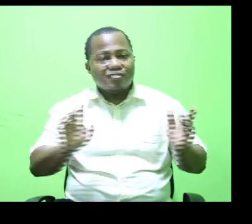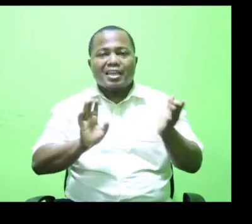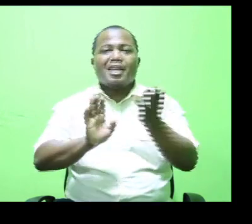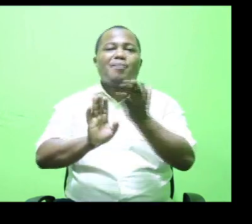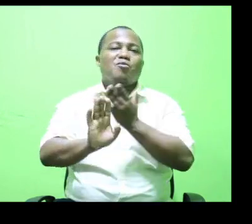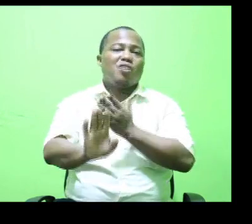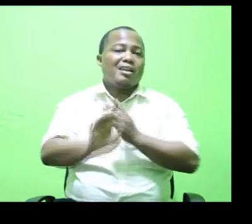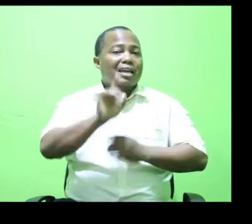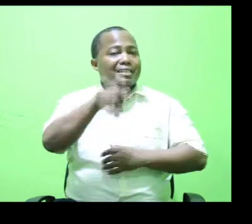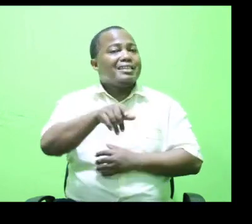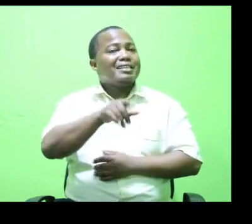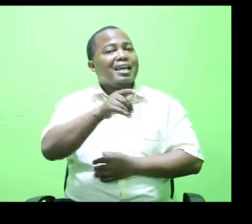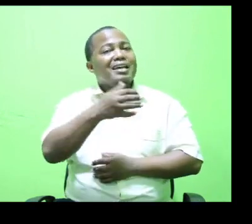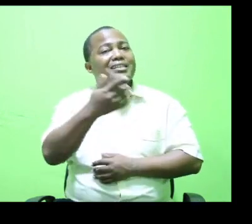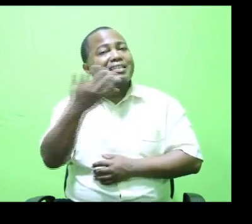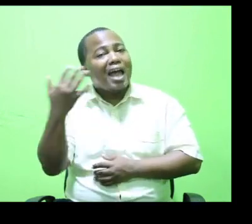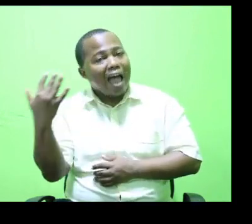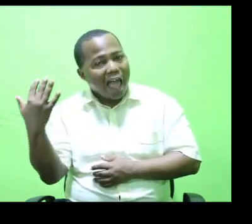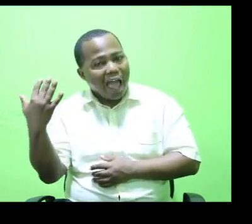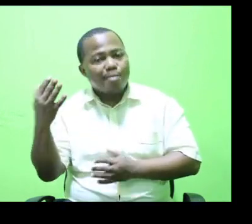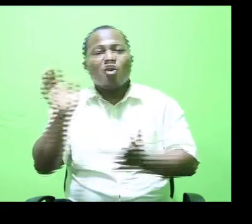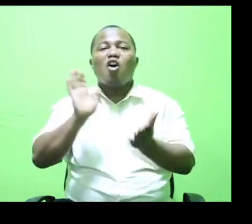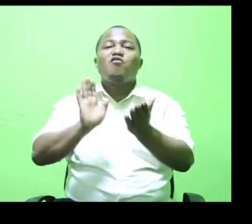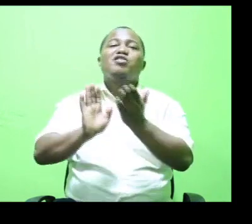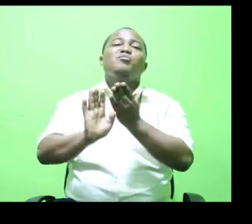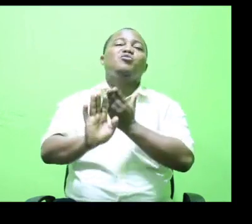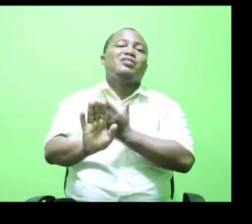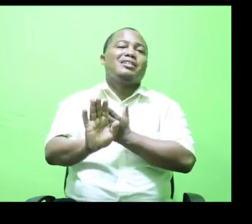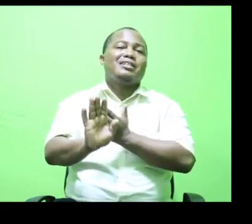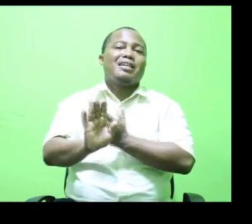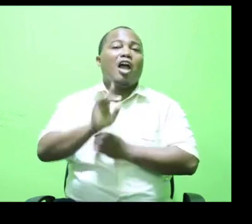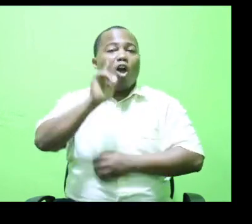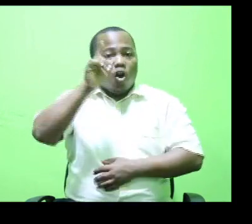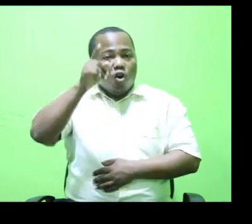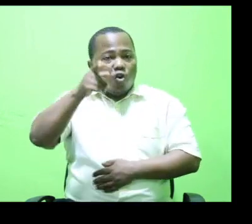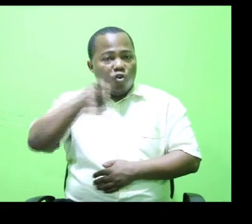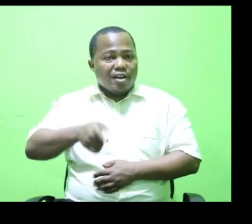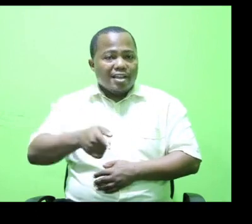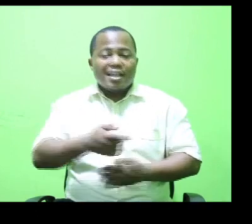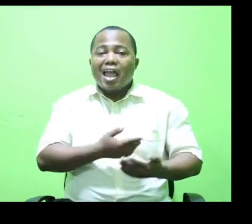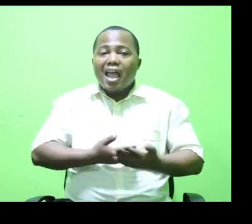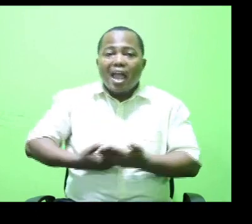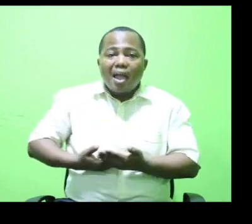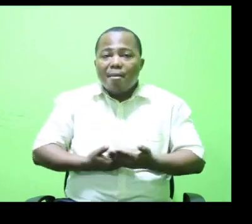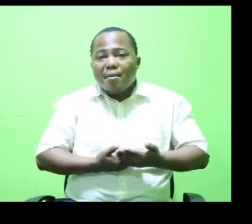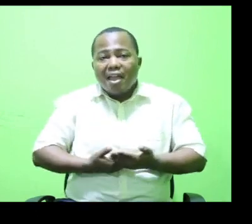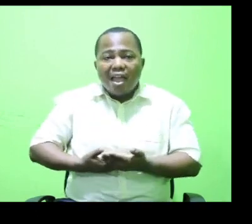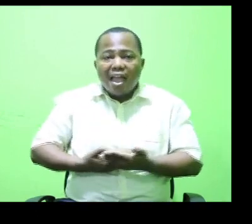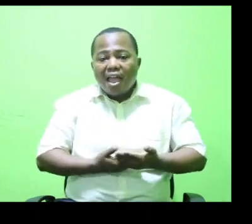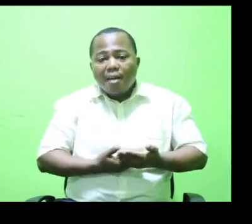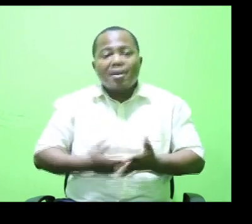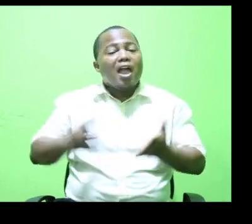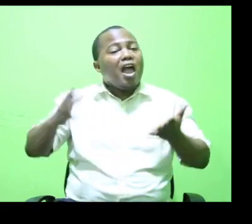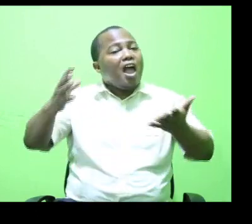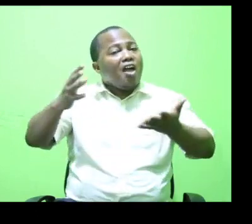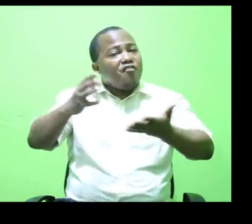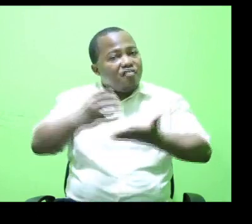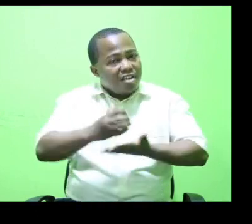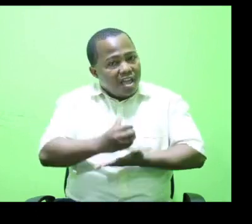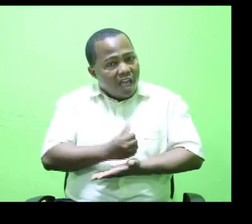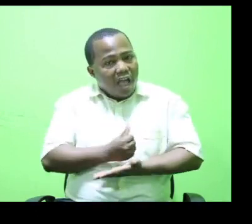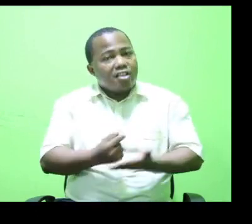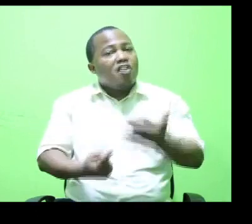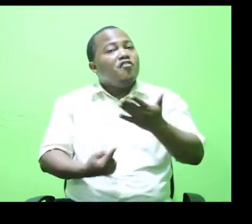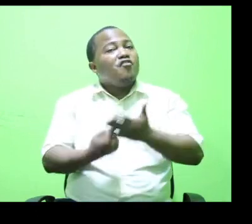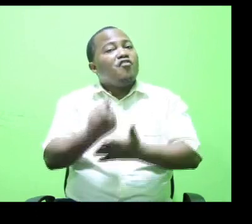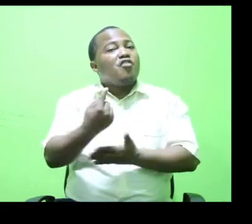immunity is the type of immunity by which a baby has got